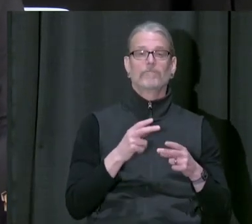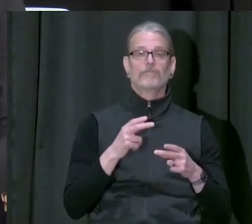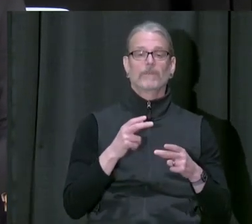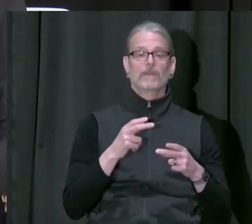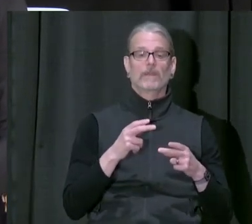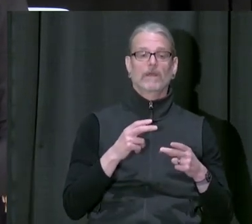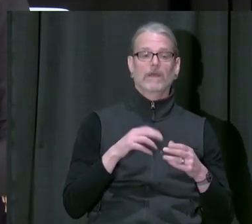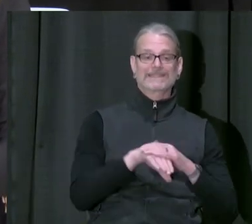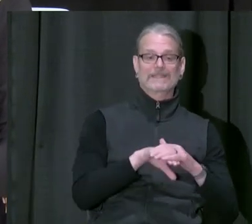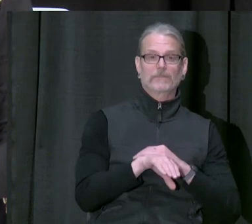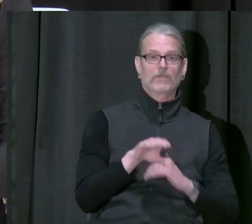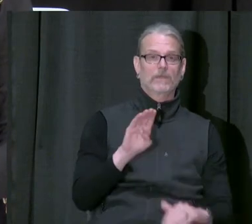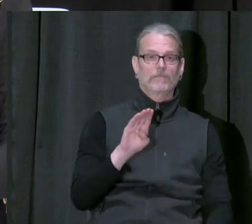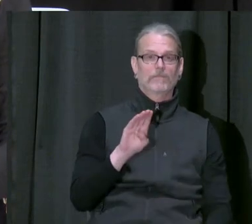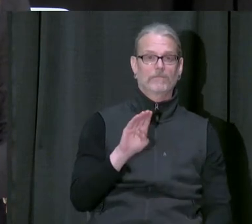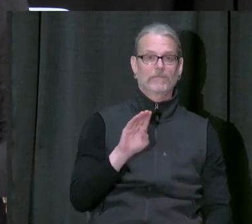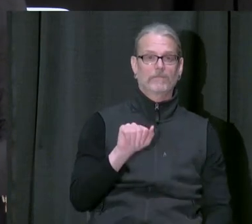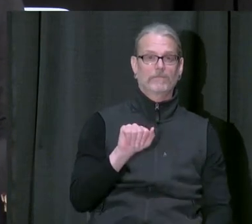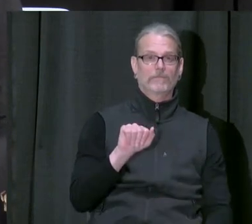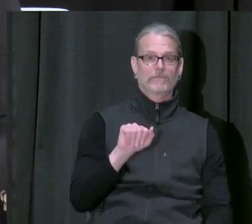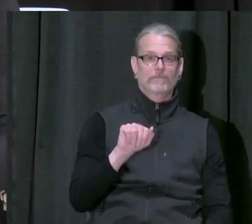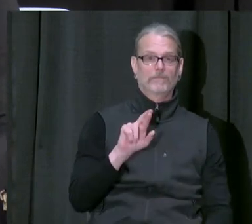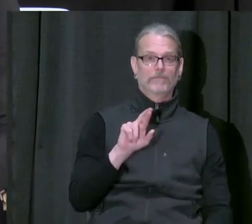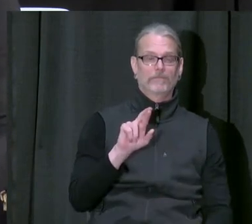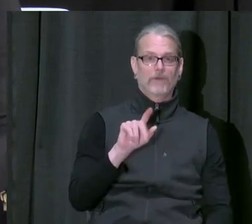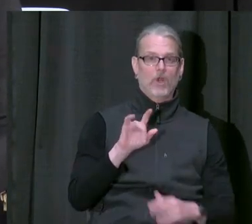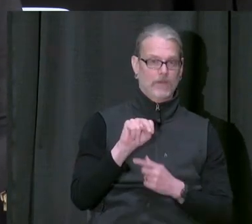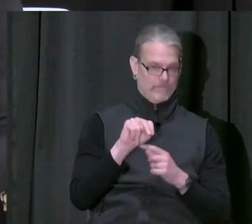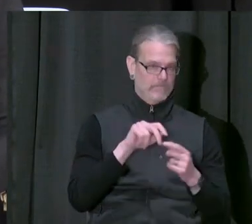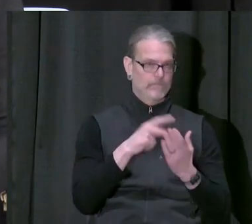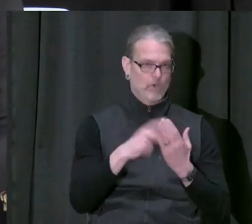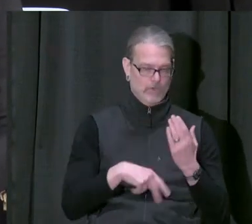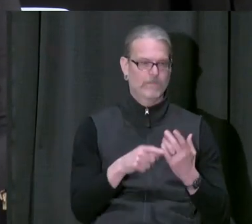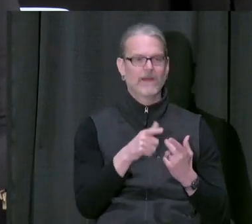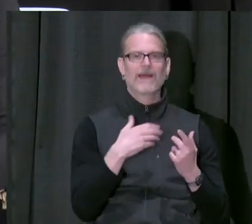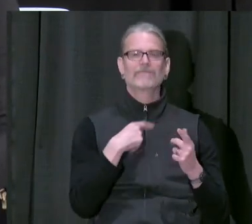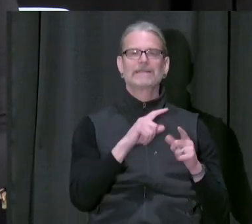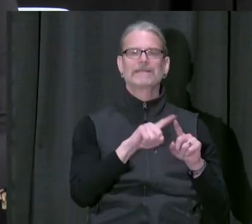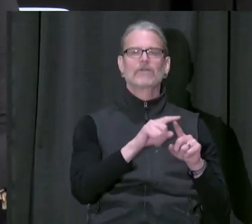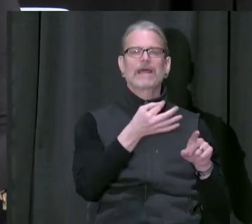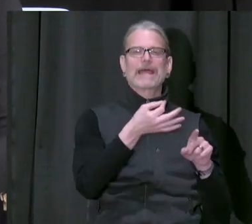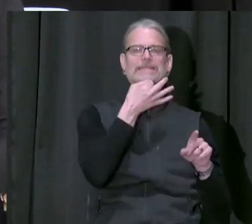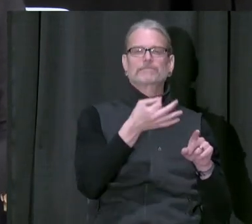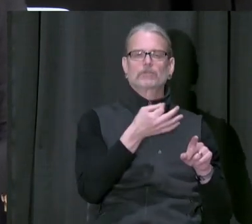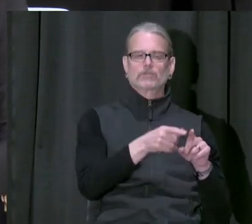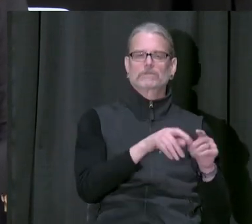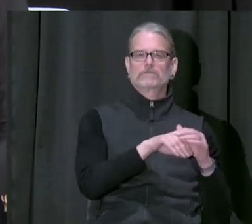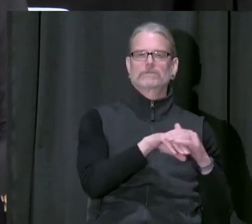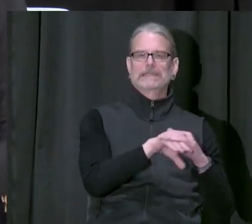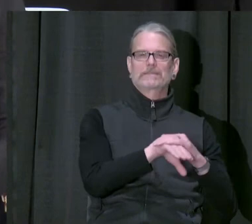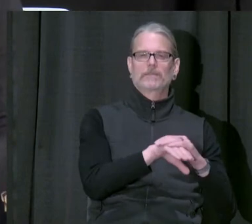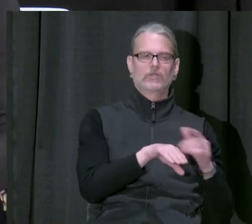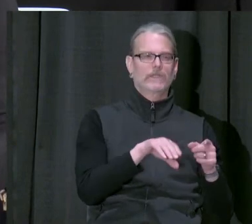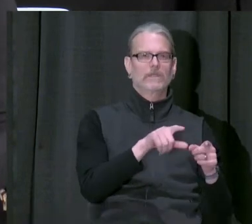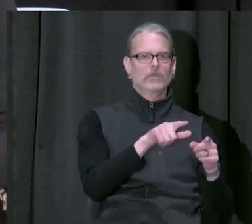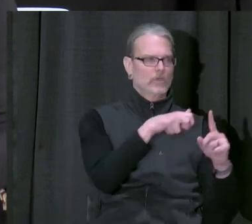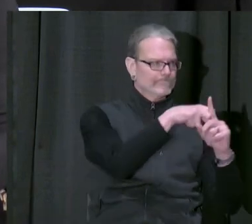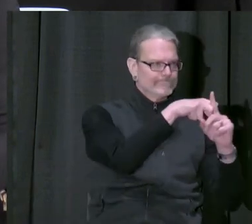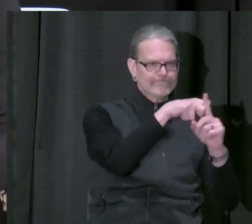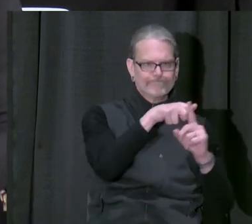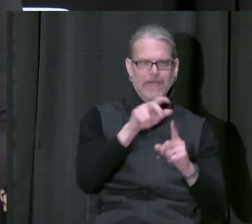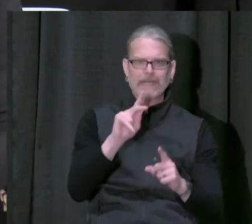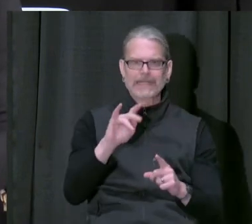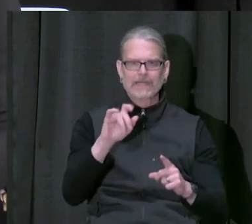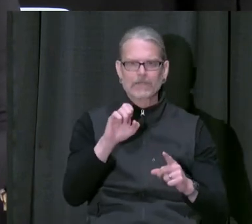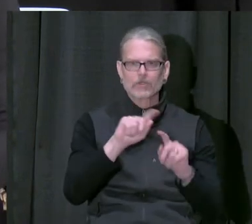Program. And this is essentially made up of volunteer experts in accessibility that consult with all of the Kindle teams building all